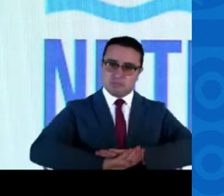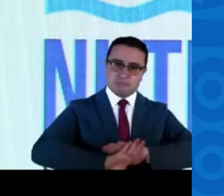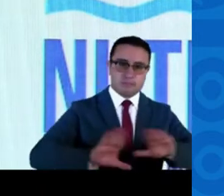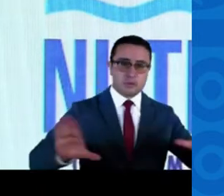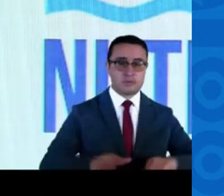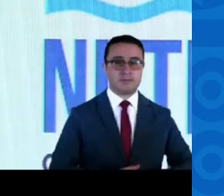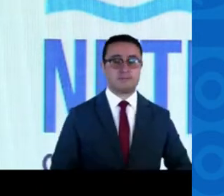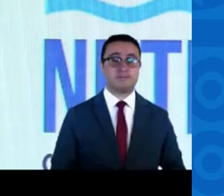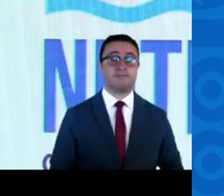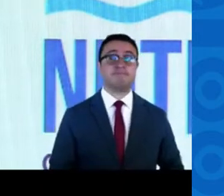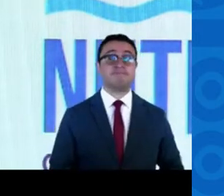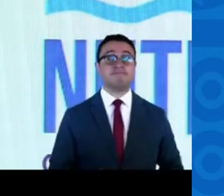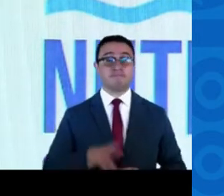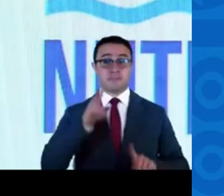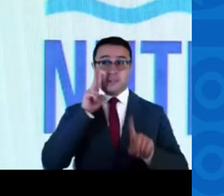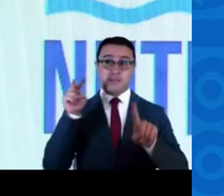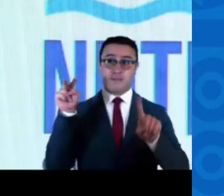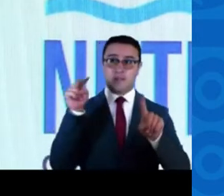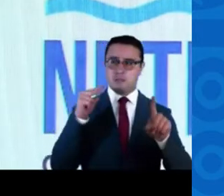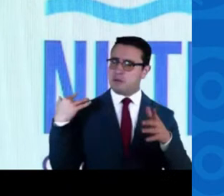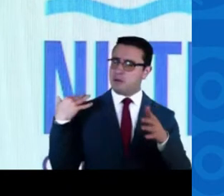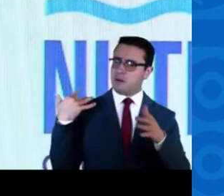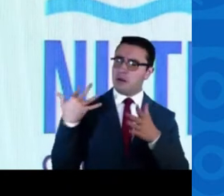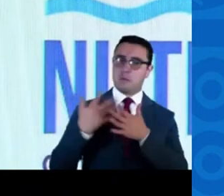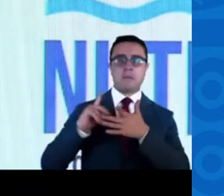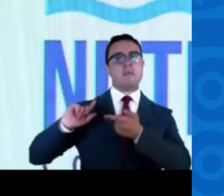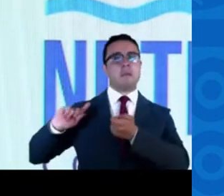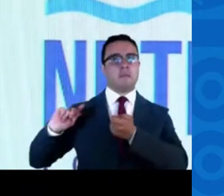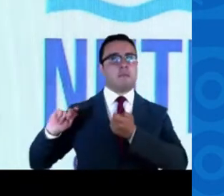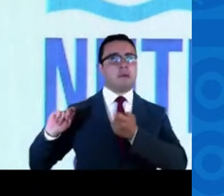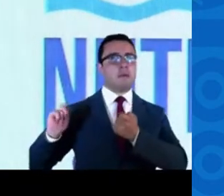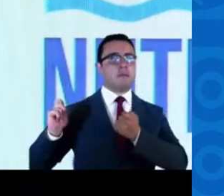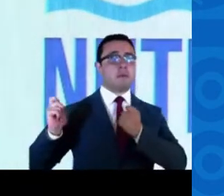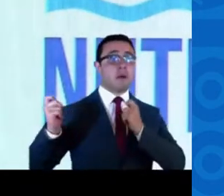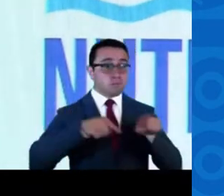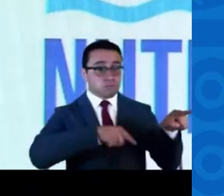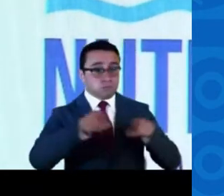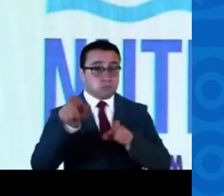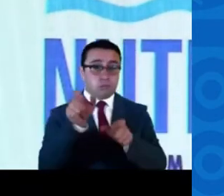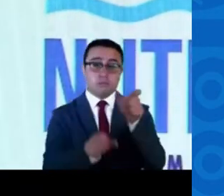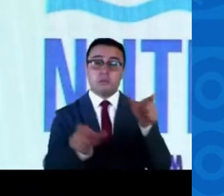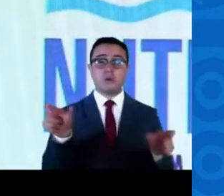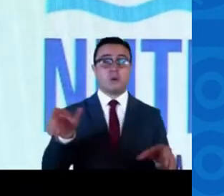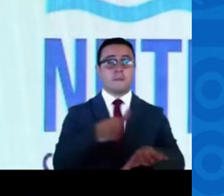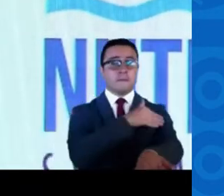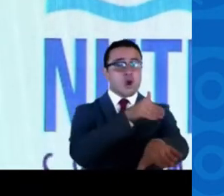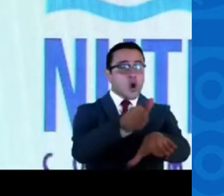They have been known for their commitment to combat hunger.